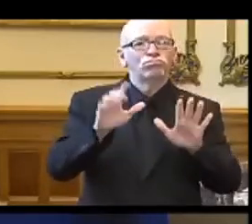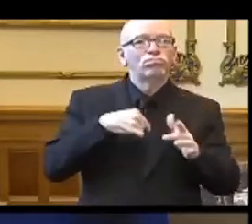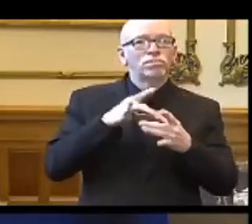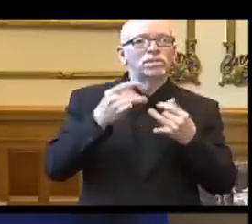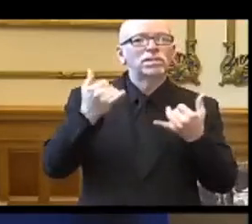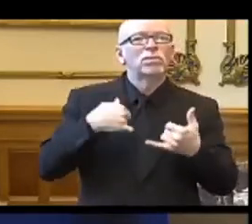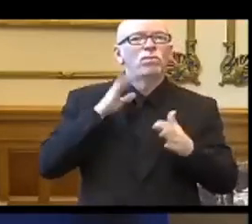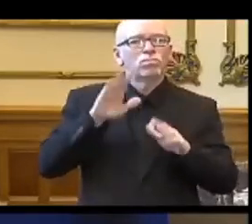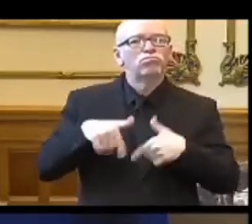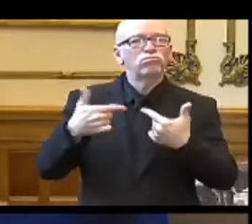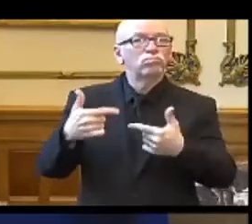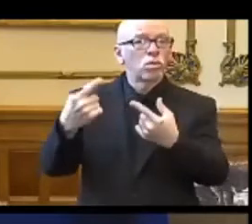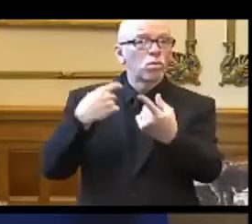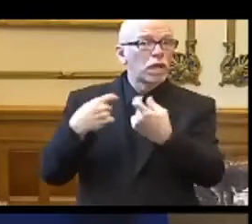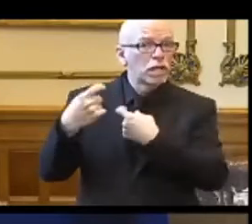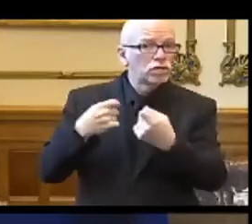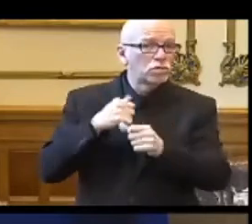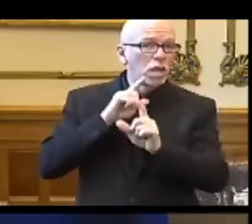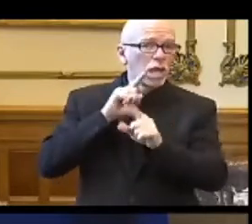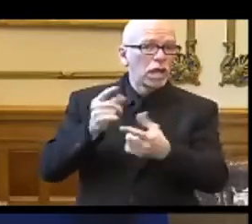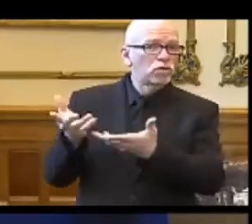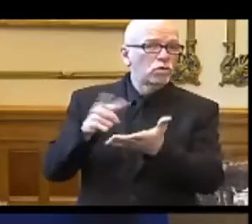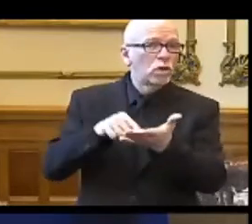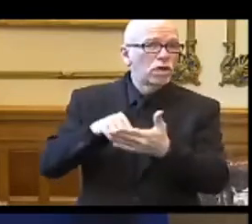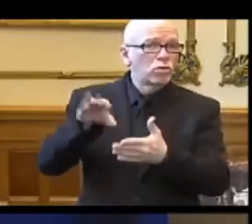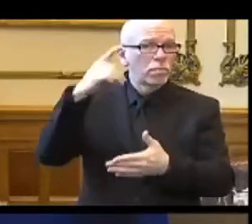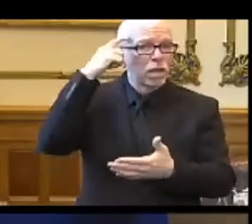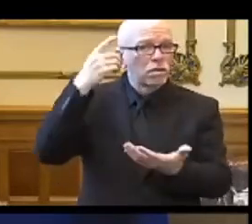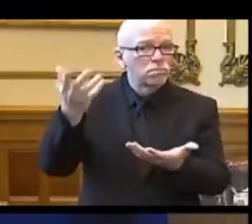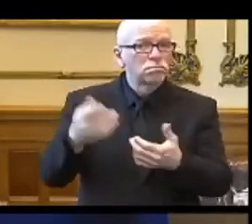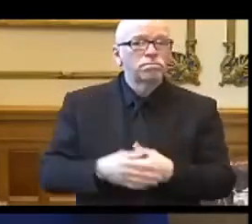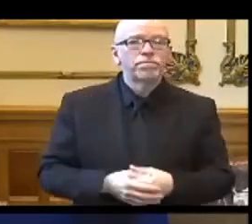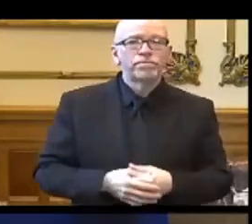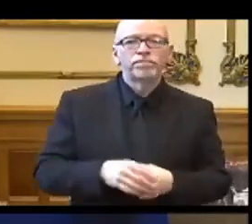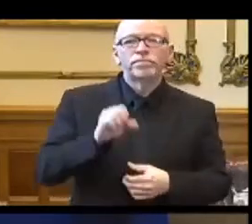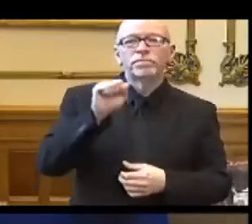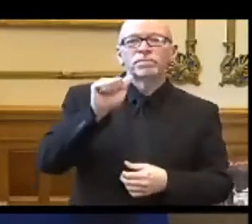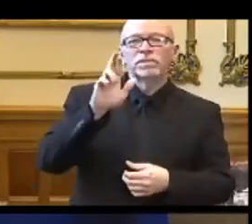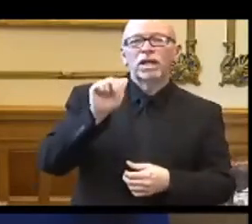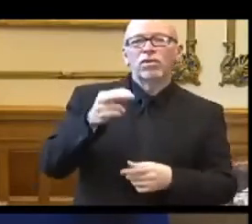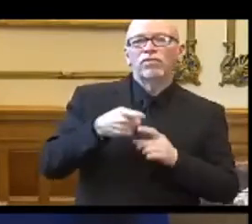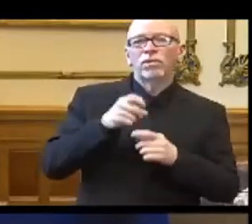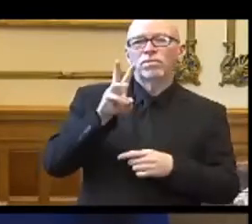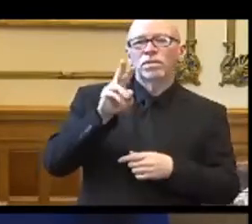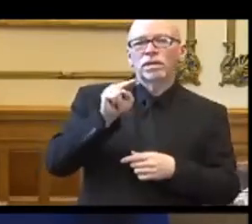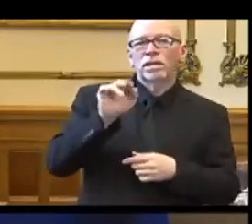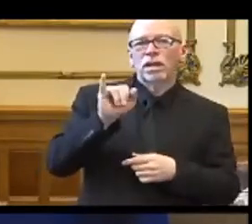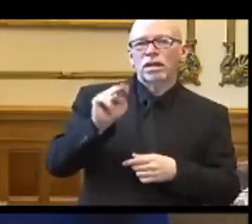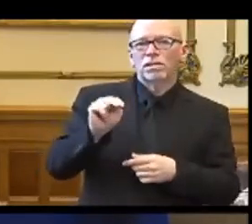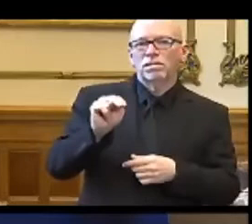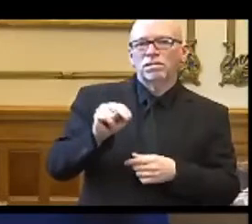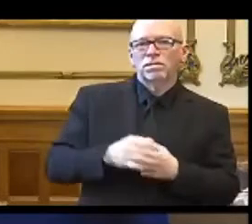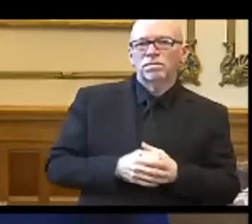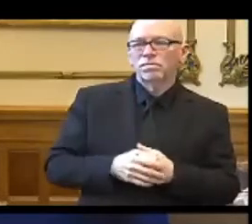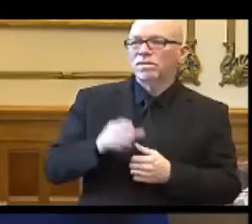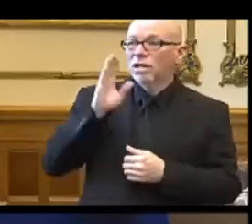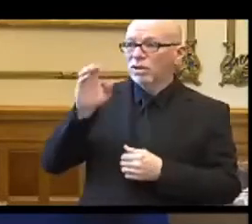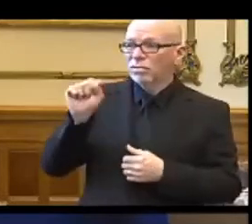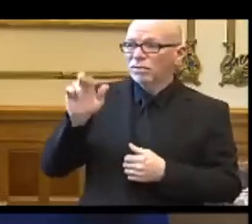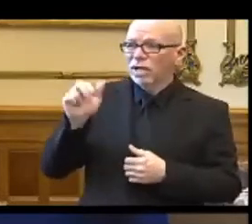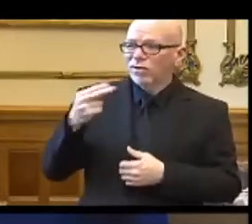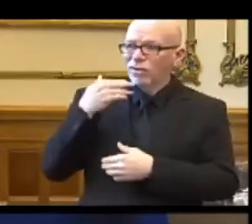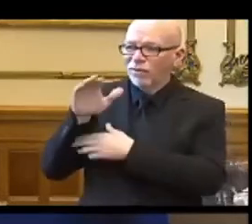we'll jump right to the questions and answer anything that's on your mind. Sarah from WNIN. Hello, Sarah.